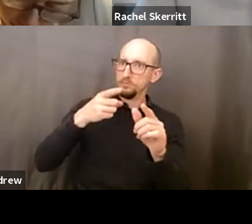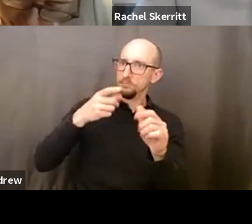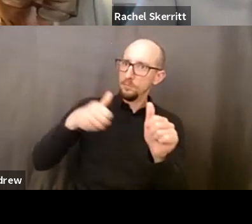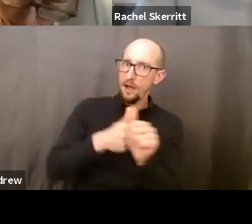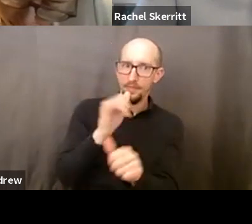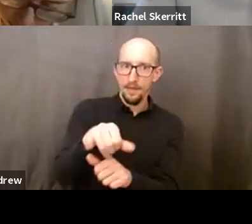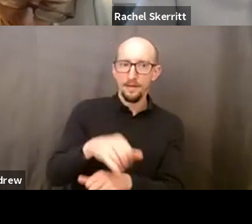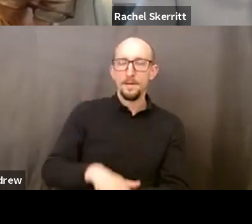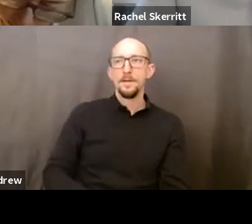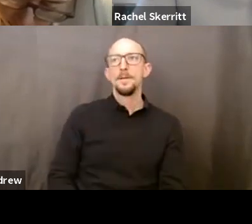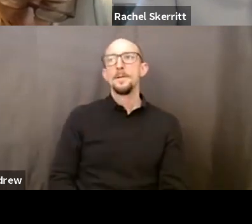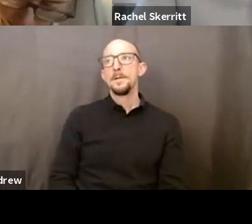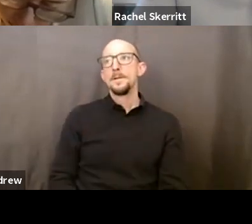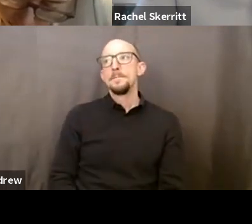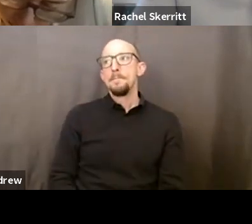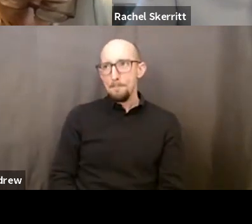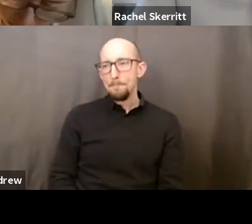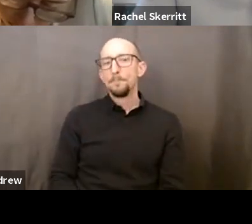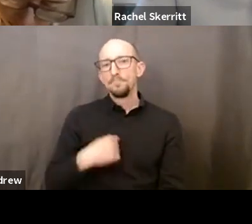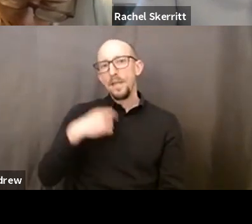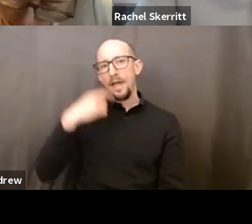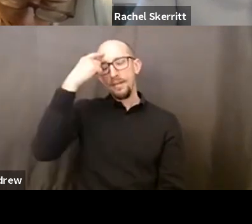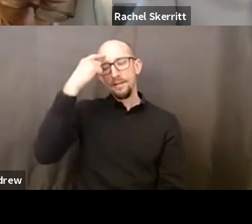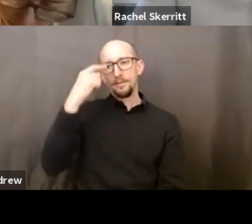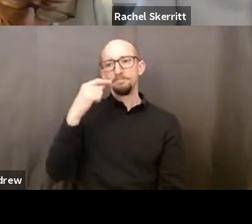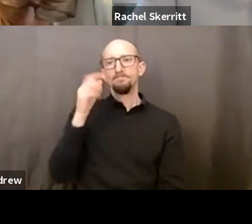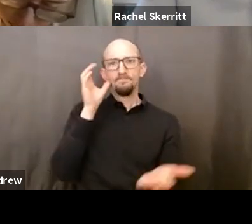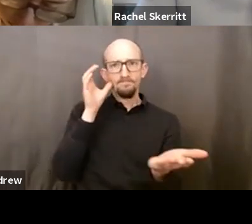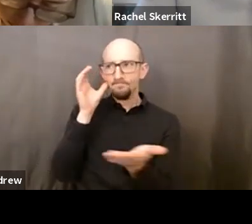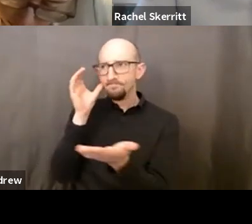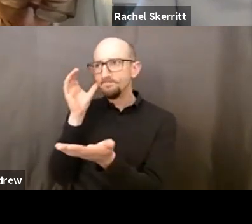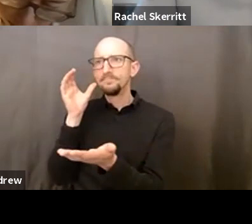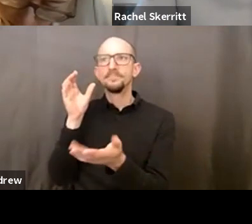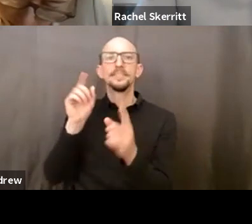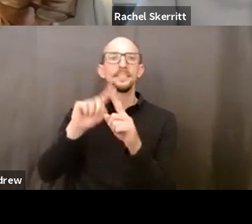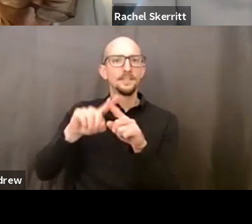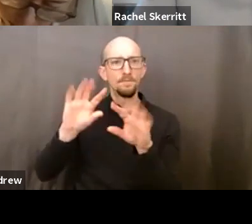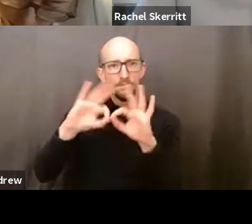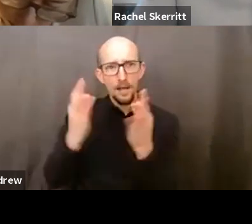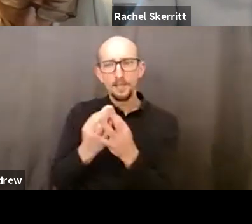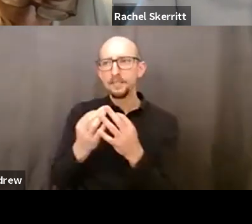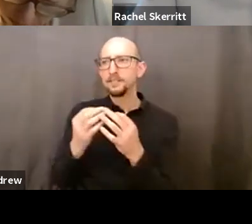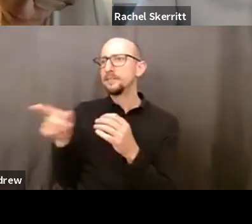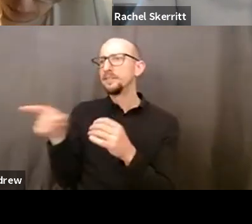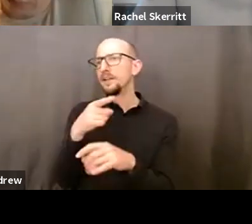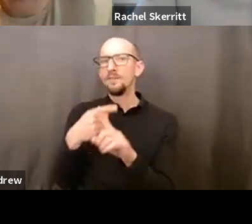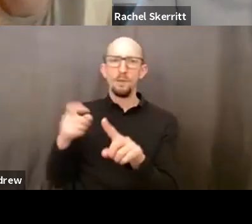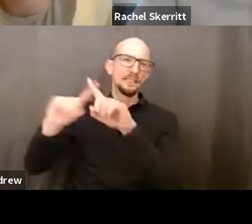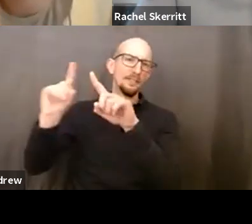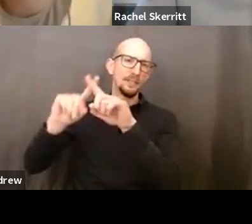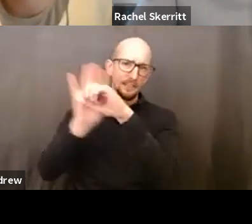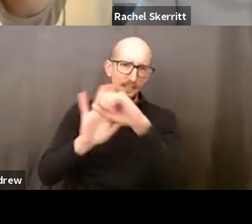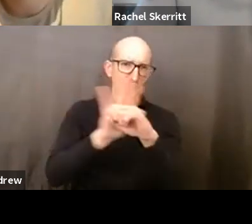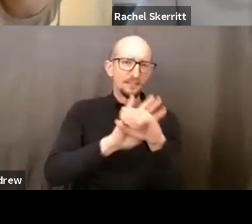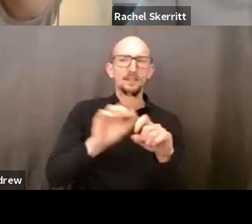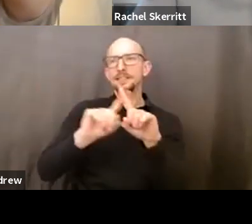I think listening to families from multiple neighborhoods,